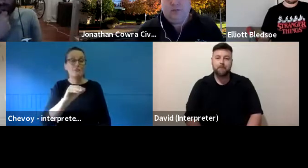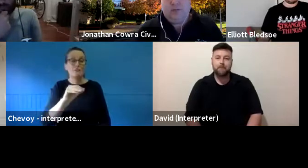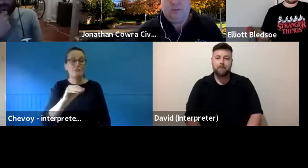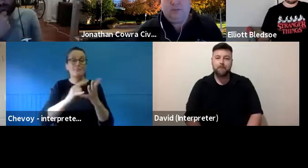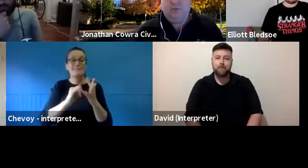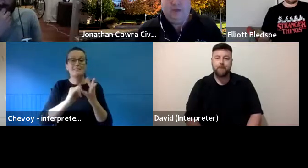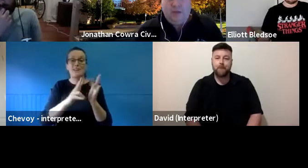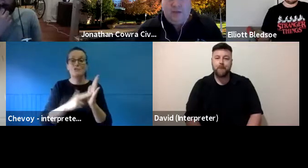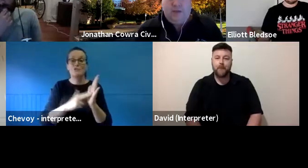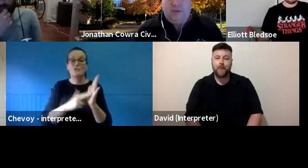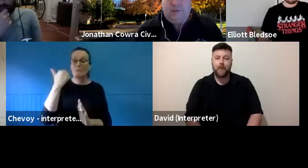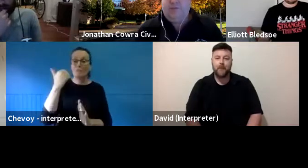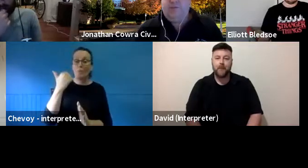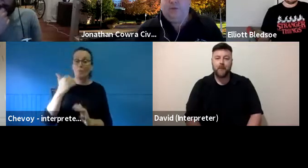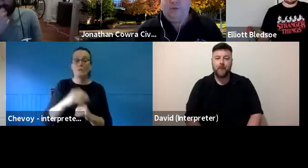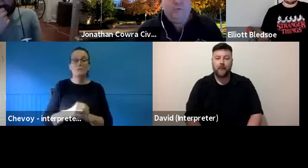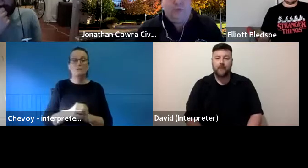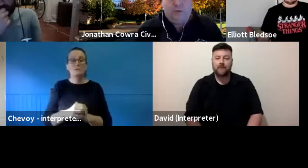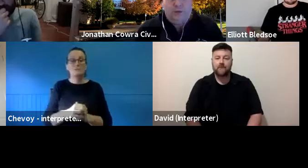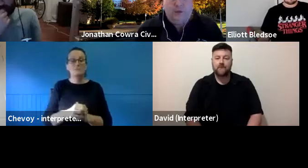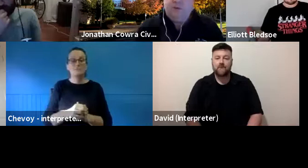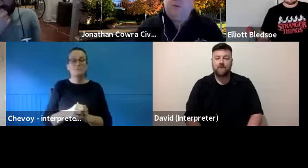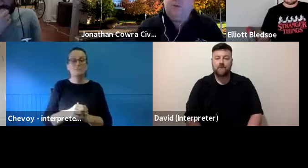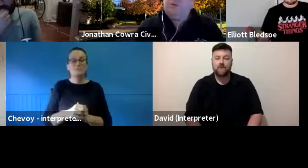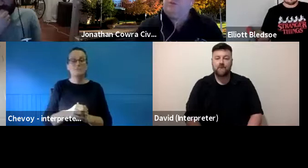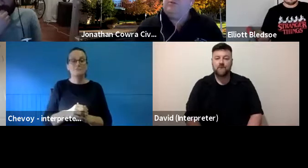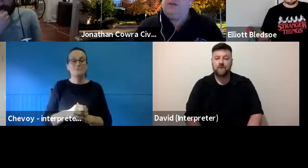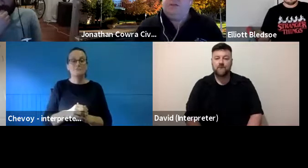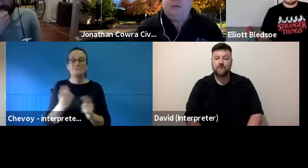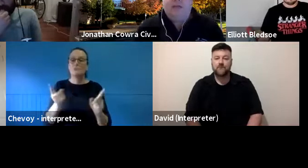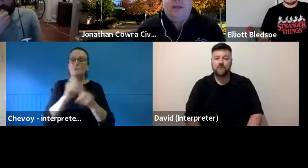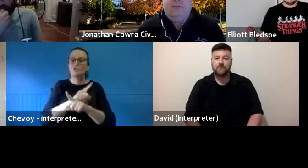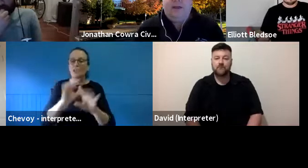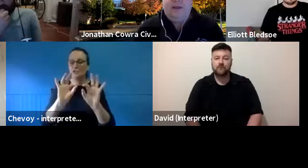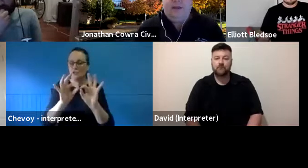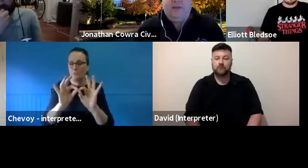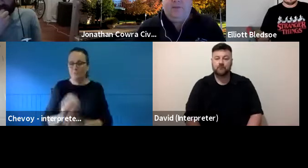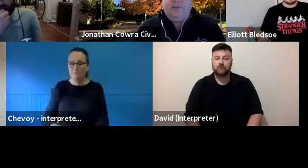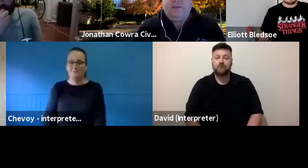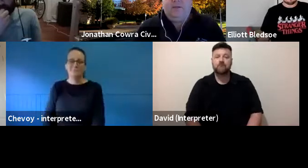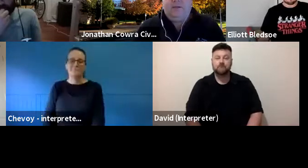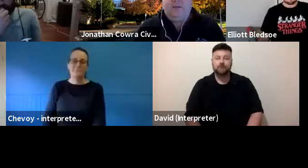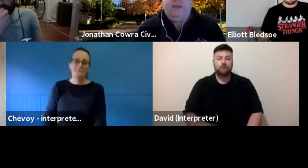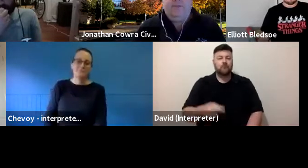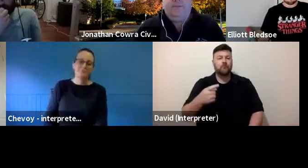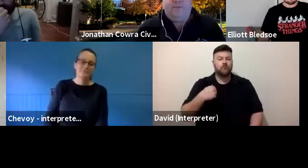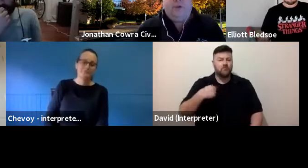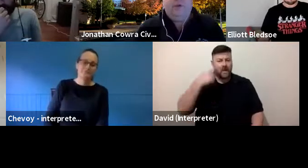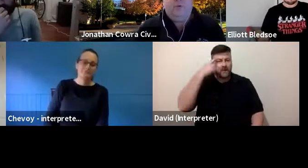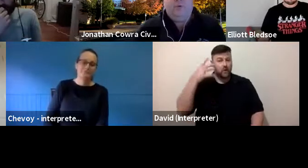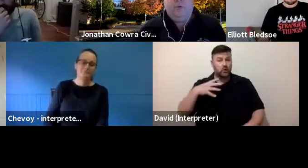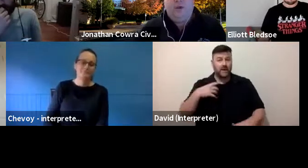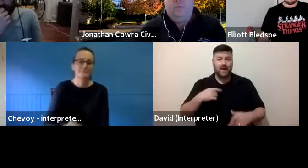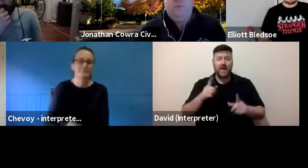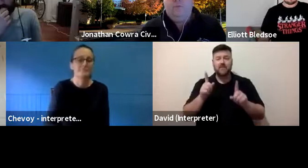with Jackie and myself, and then further thought was, you know, do we need to actually have a second life